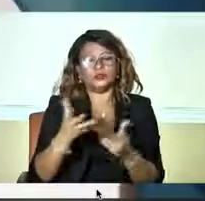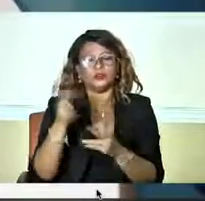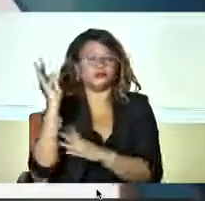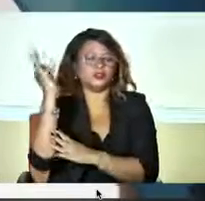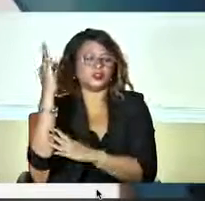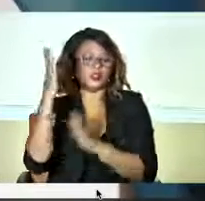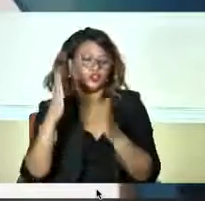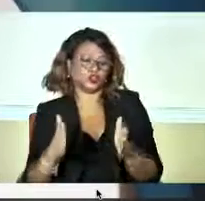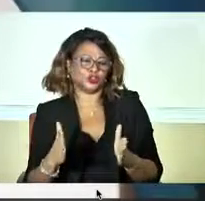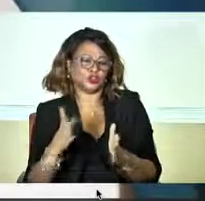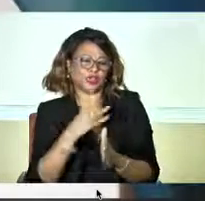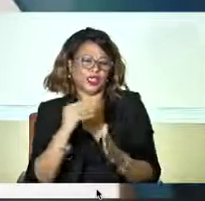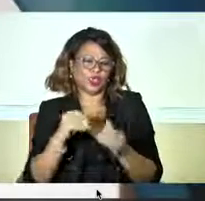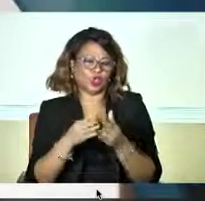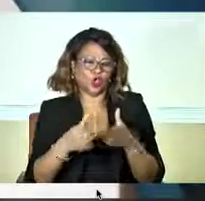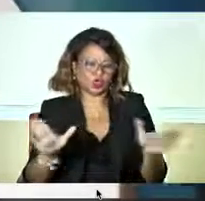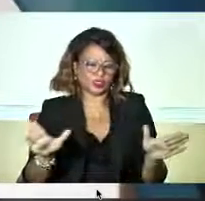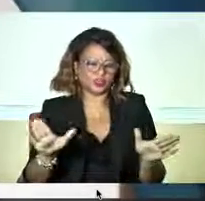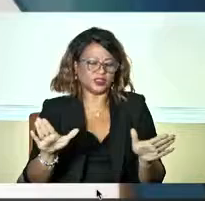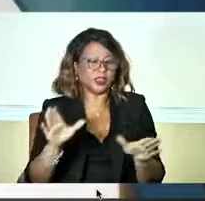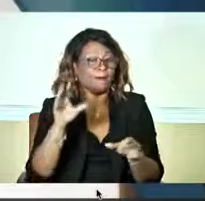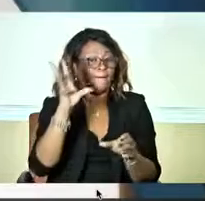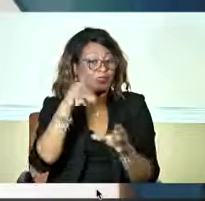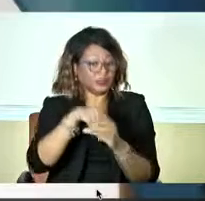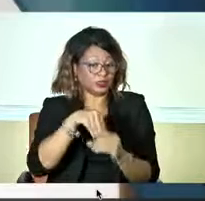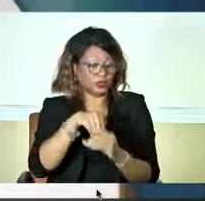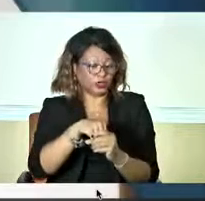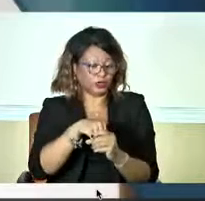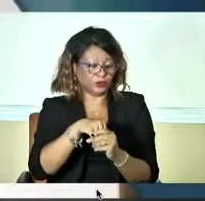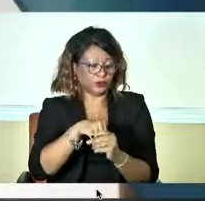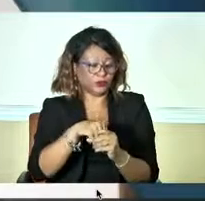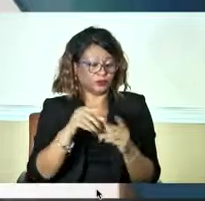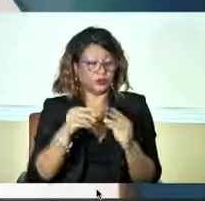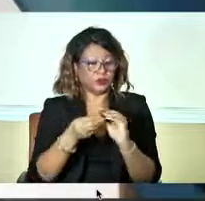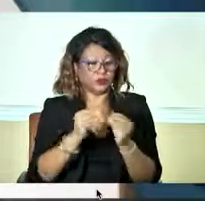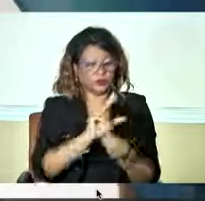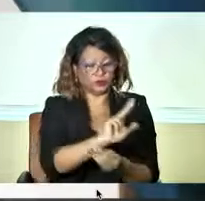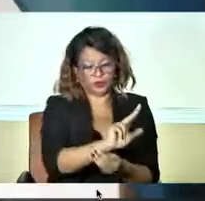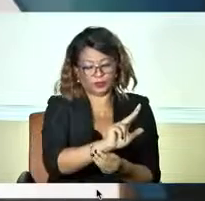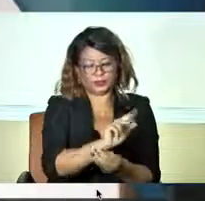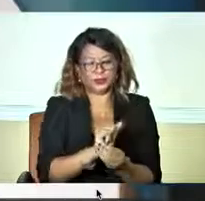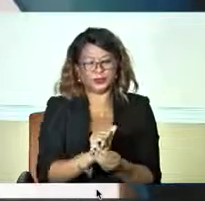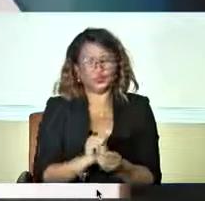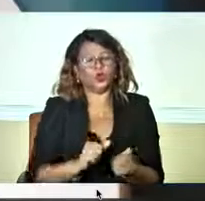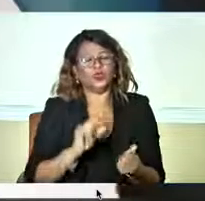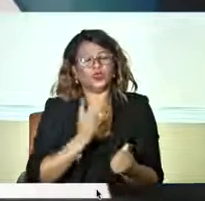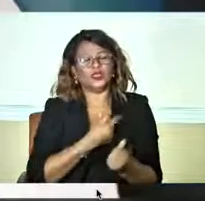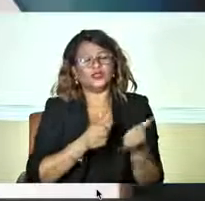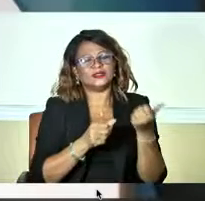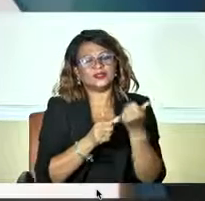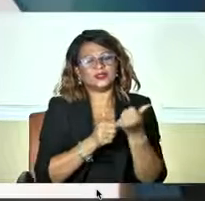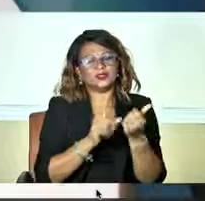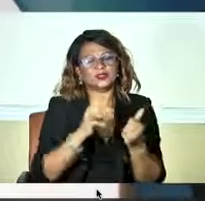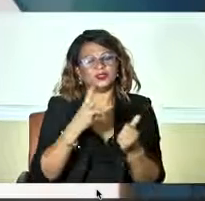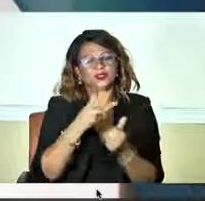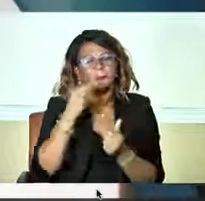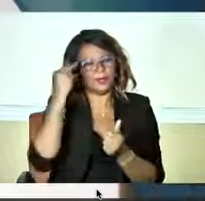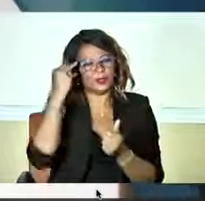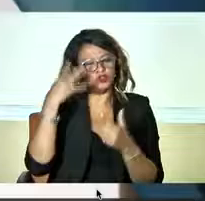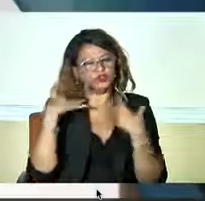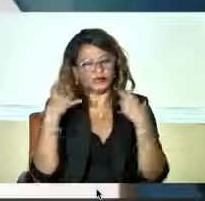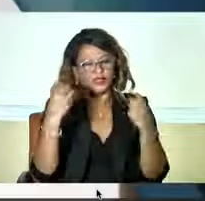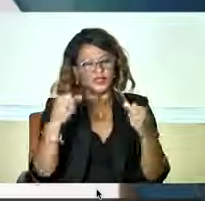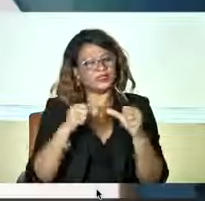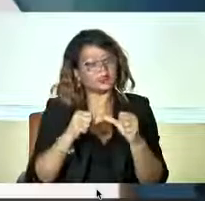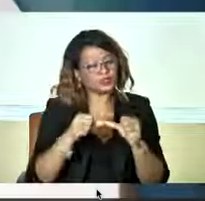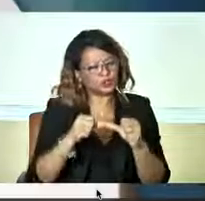presenters and audience participation. 3, we assisted the Ministry of Health and